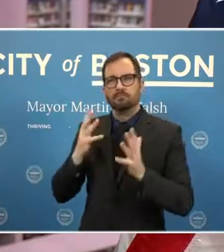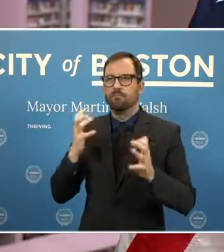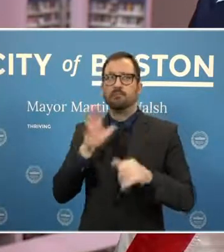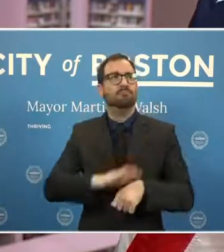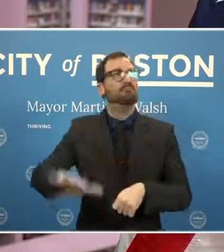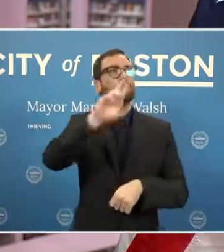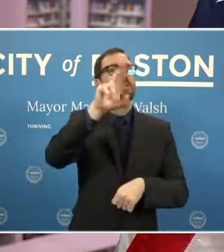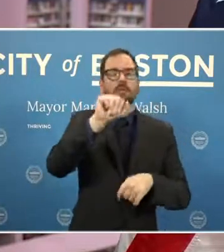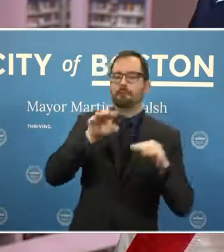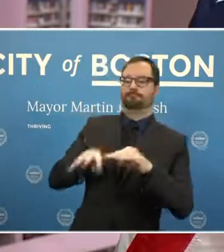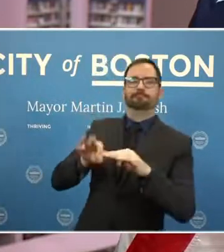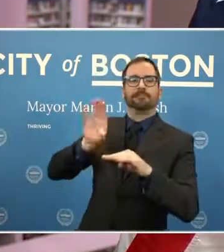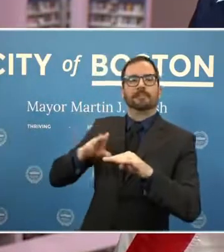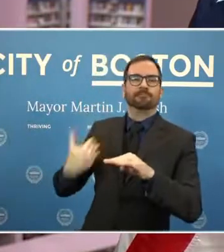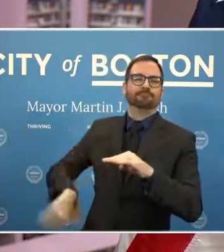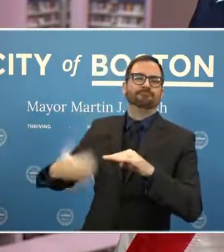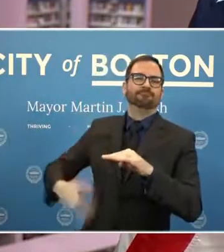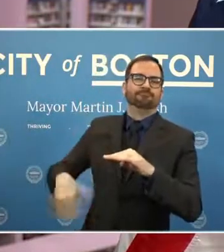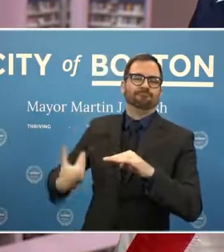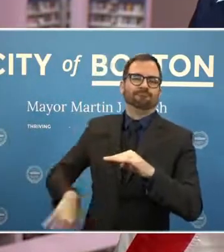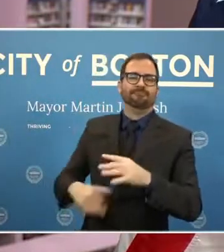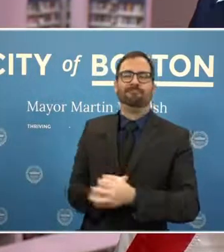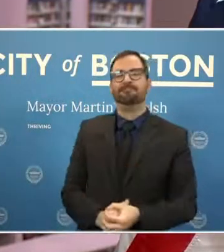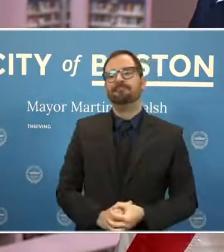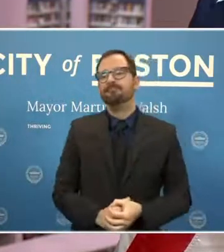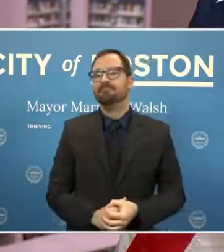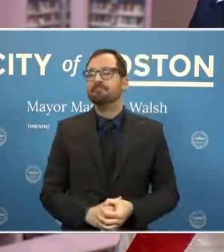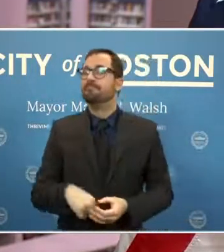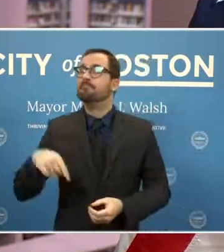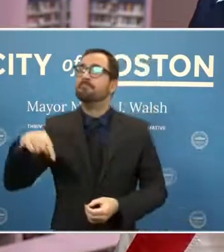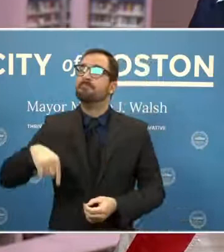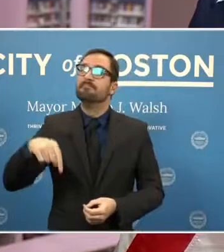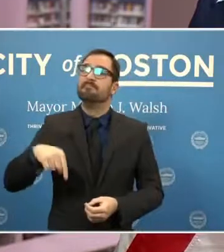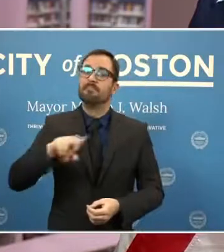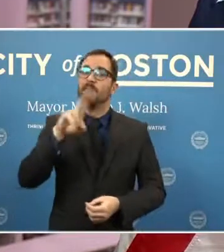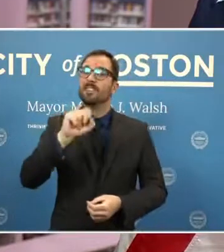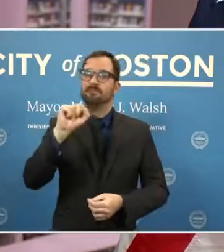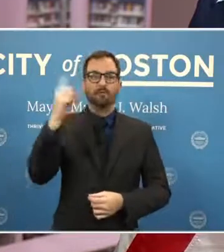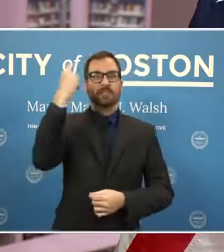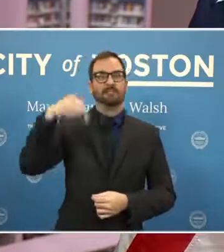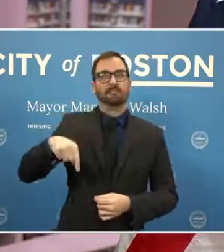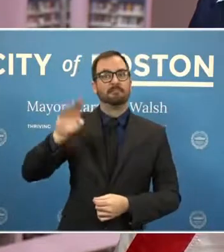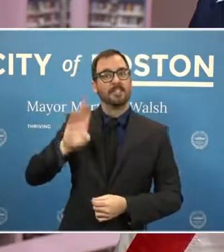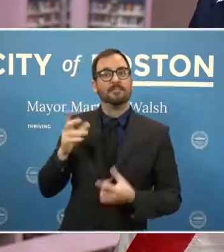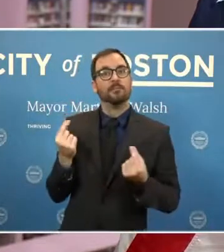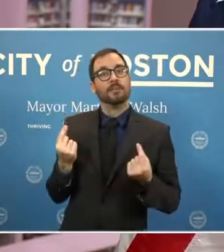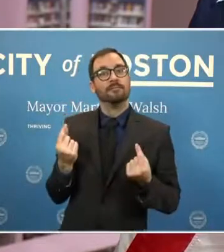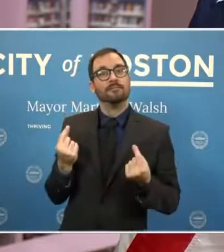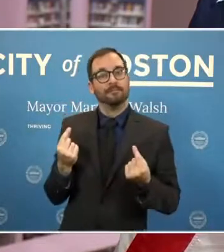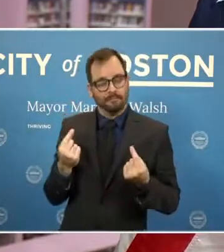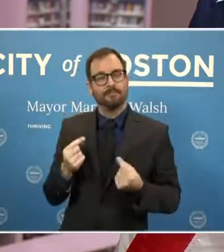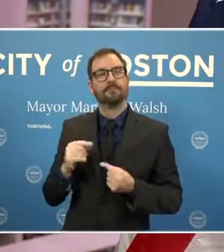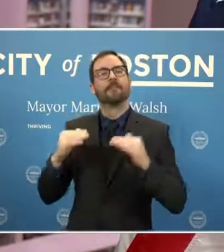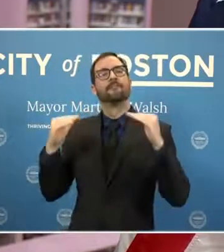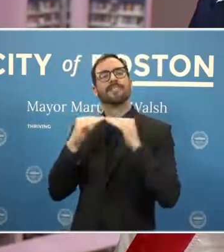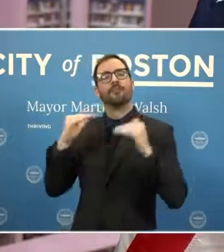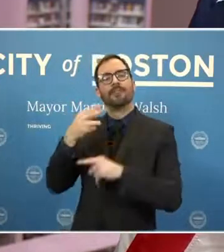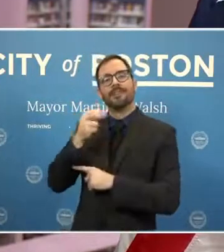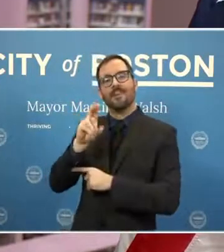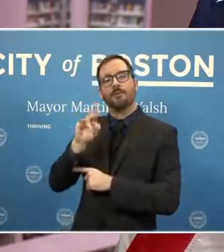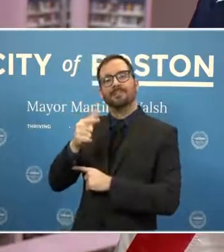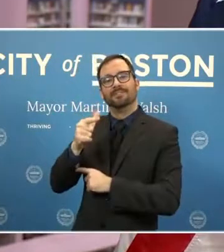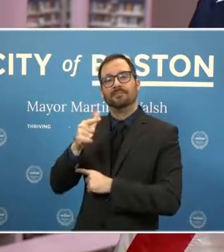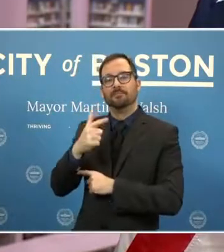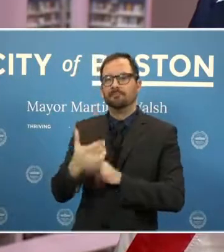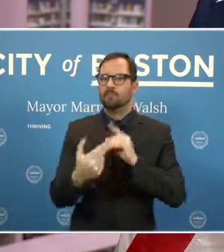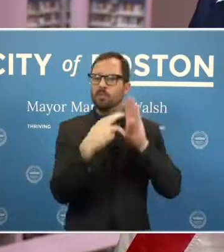requirement written into our zoning code. It's a powerful tool to protect residents from displacement. We're also making homeownership